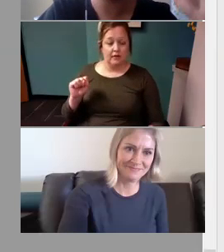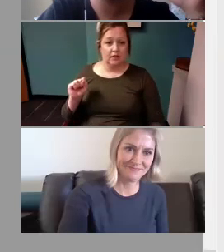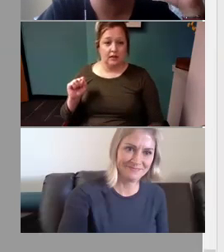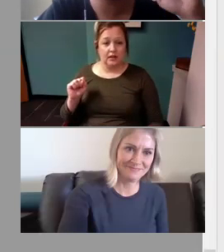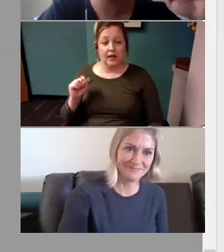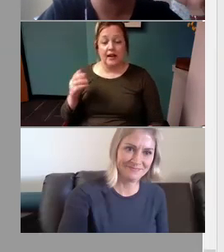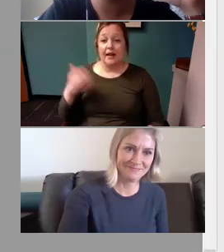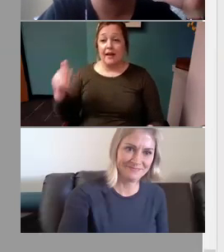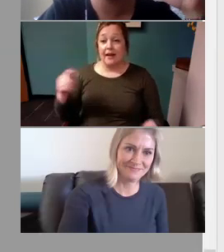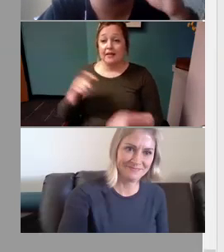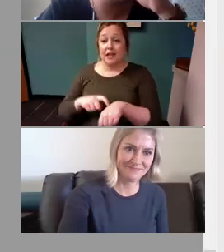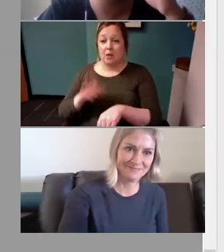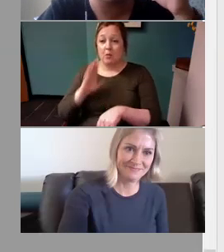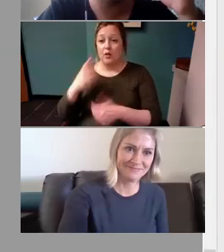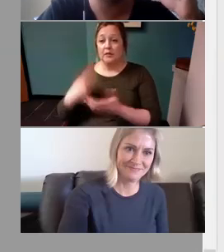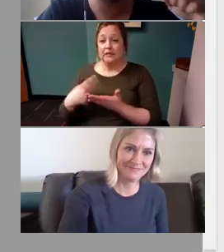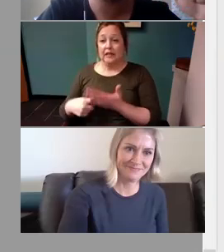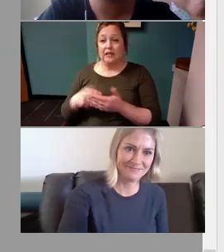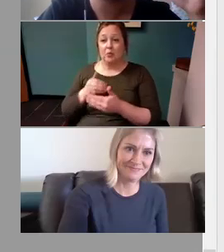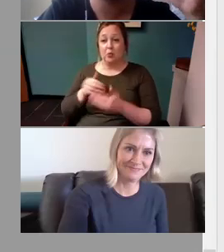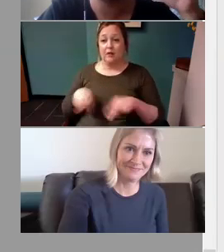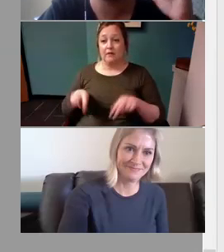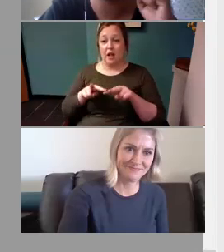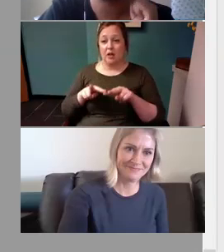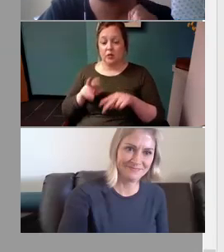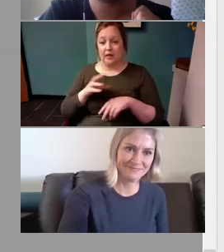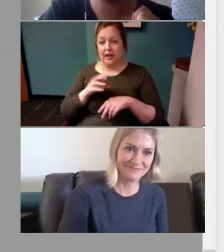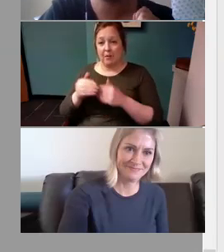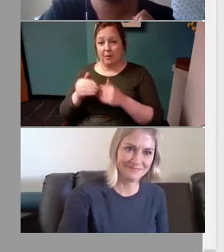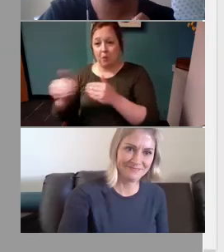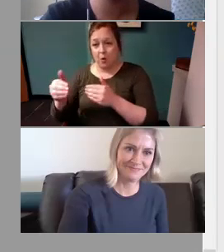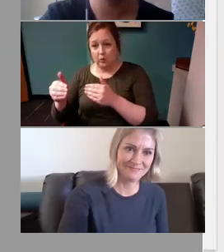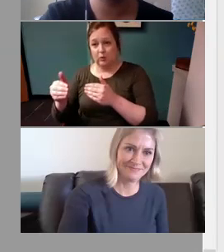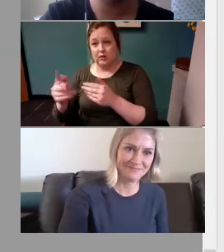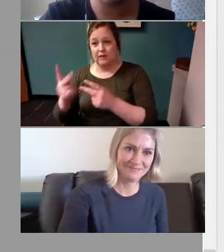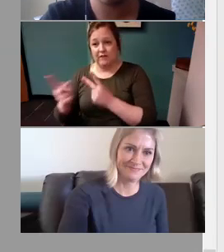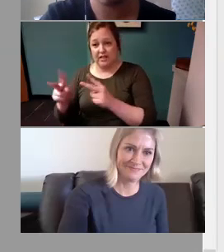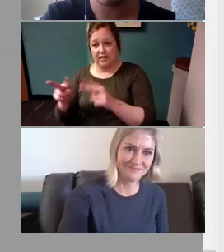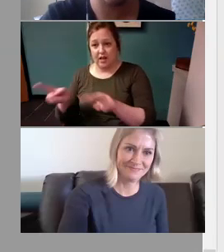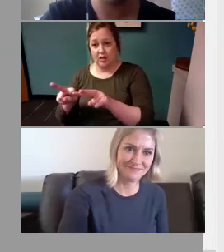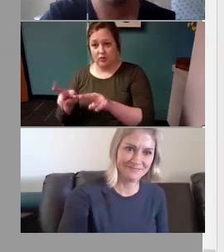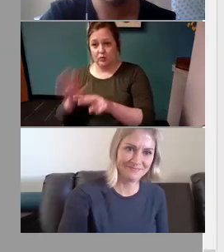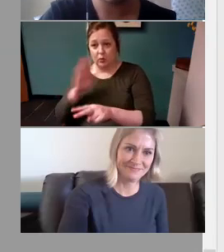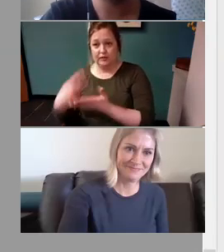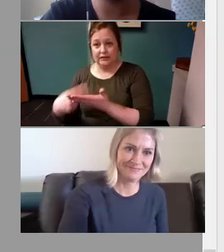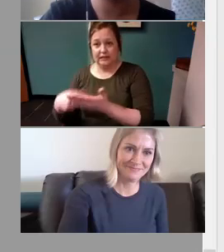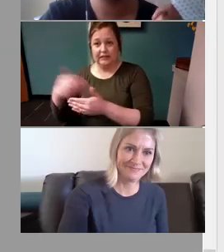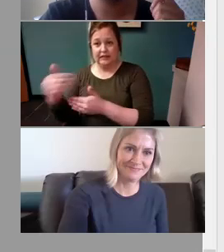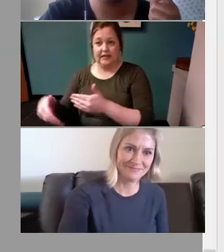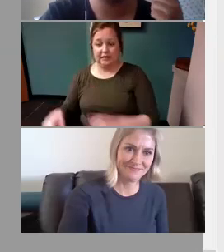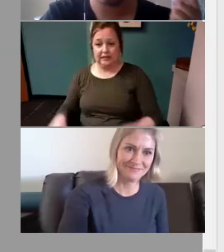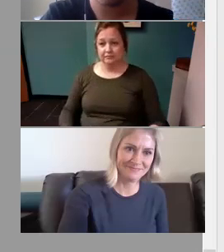talk about these pre-values and these pre-visit values and these post-visit values in more detail later.